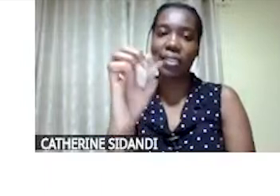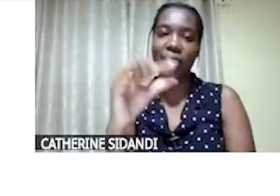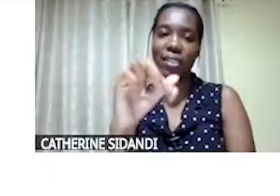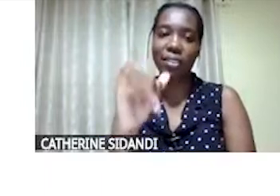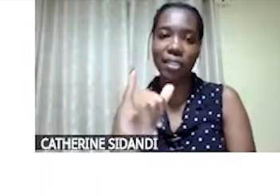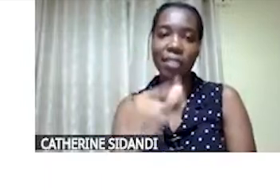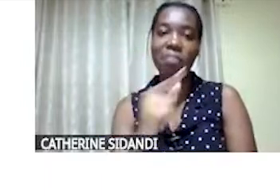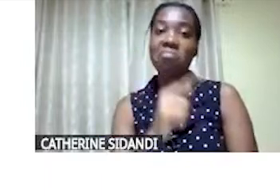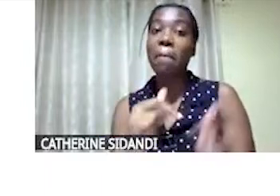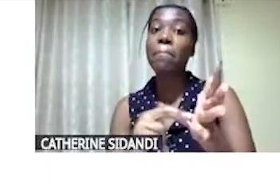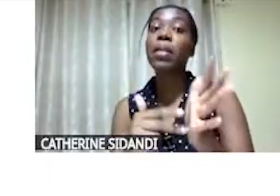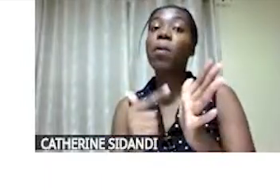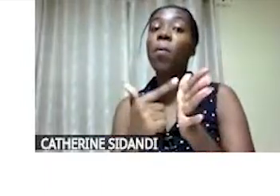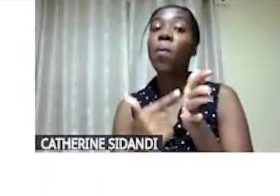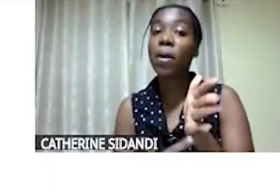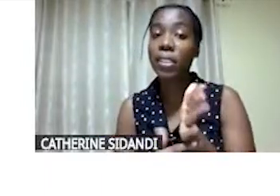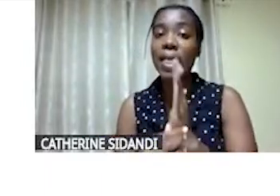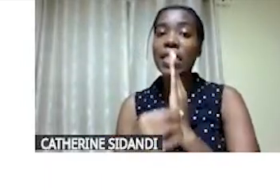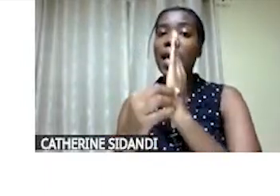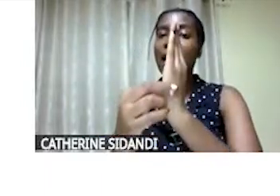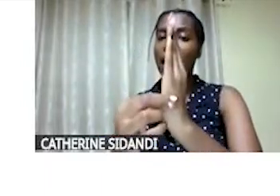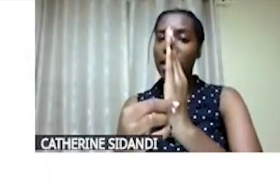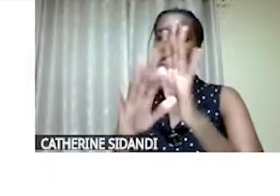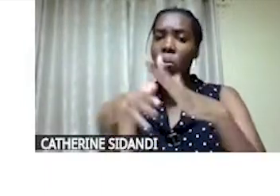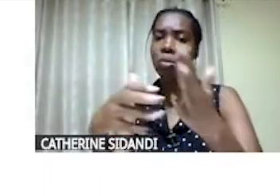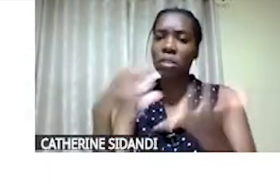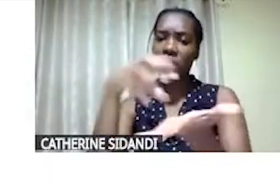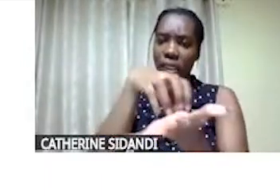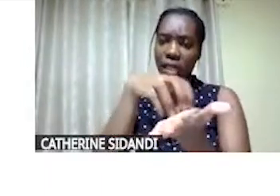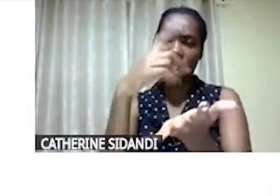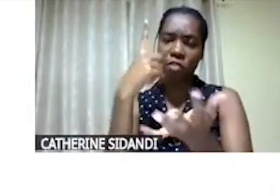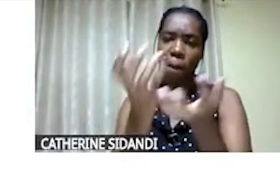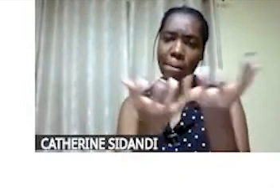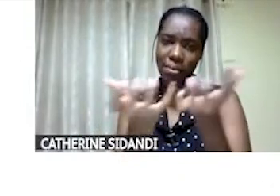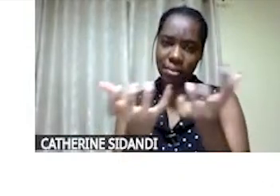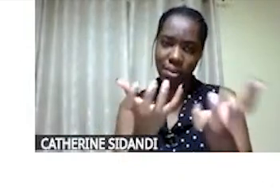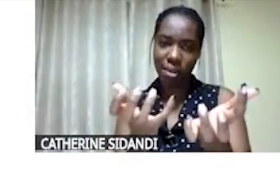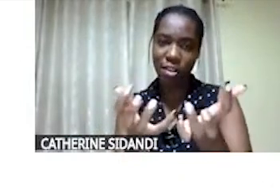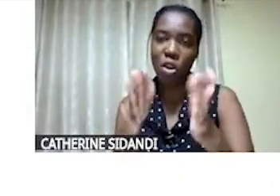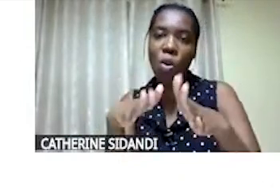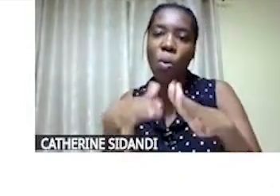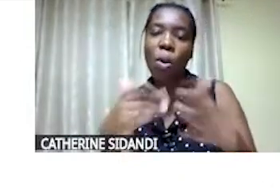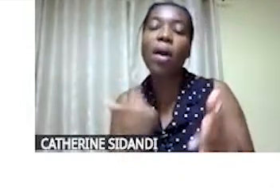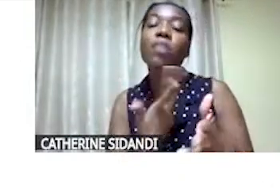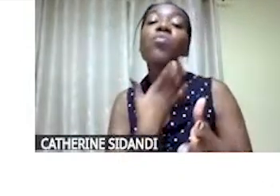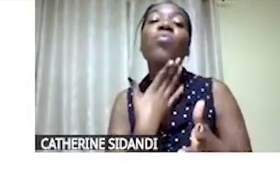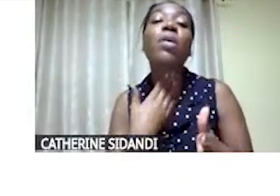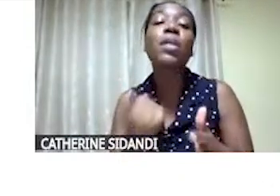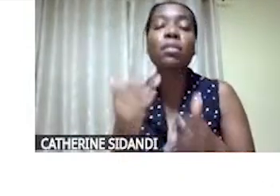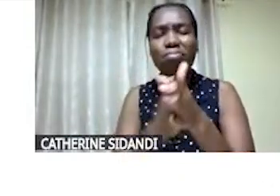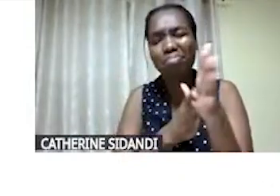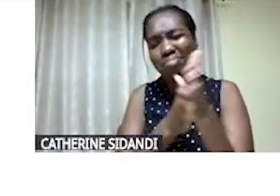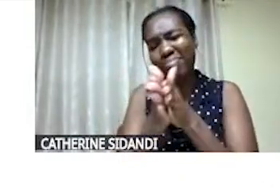of the business to its desired future state. Now, what